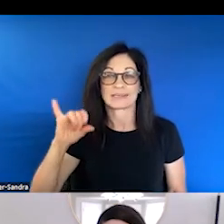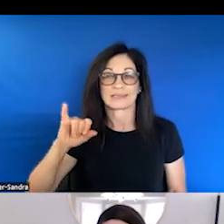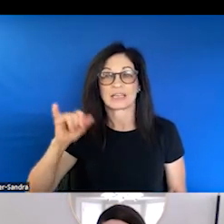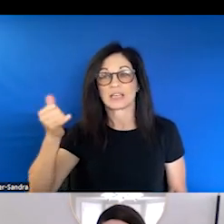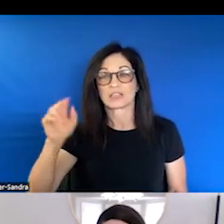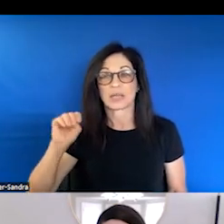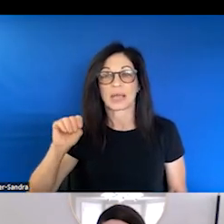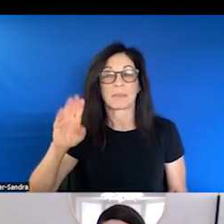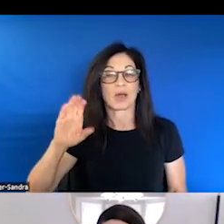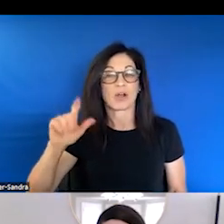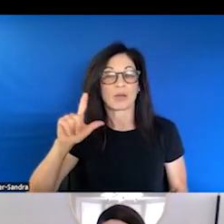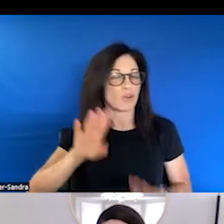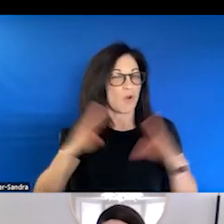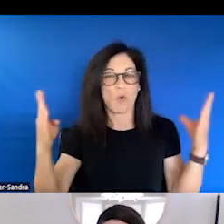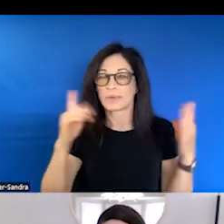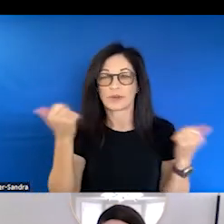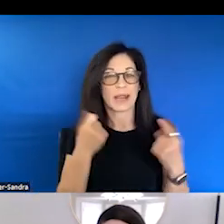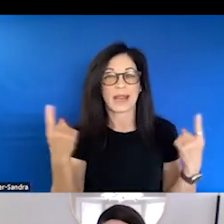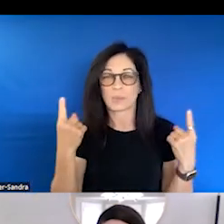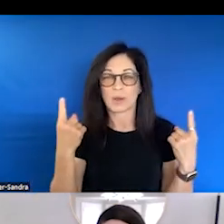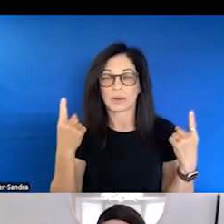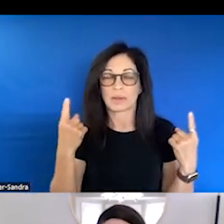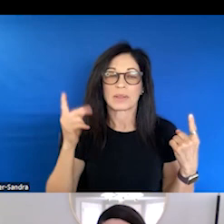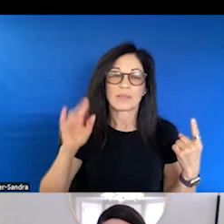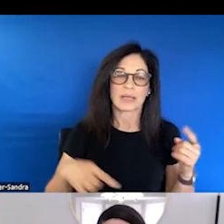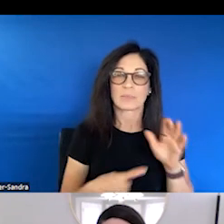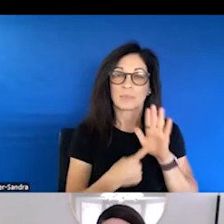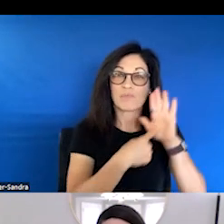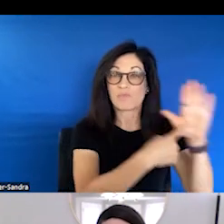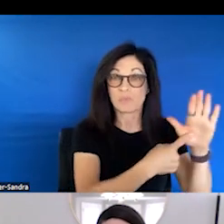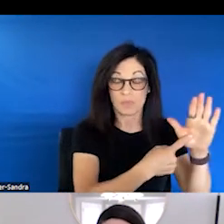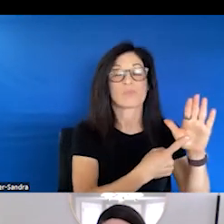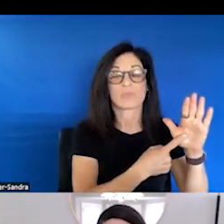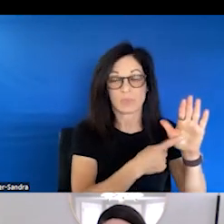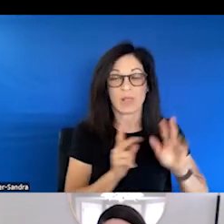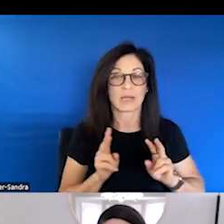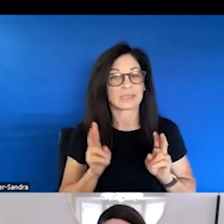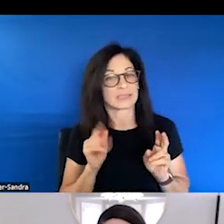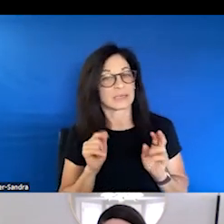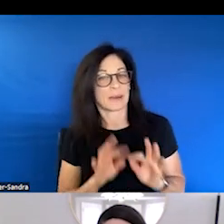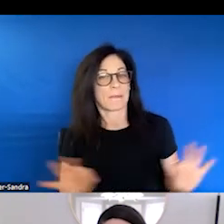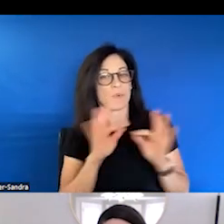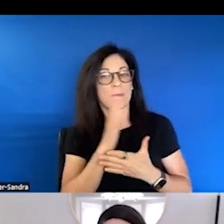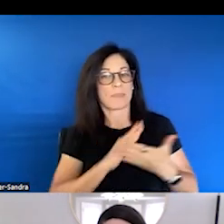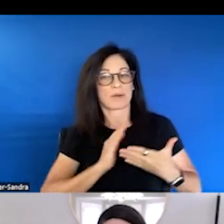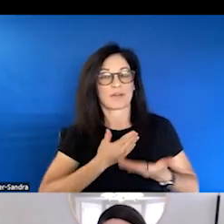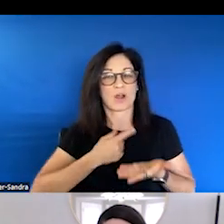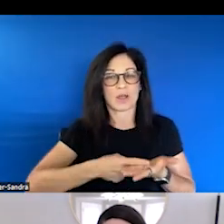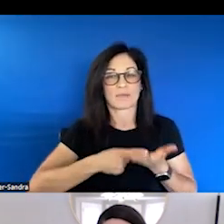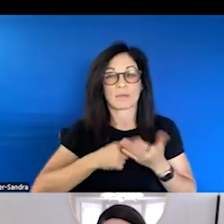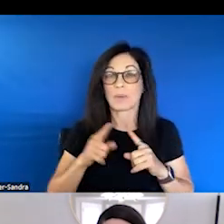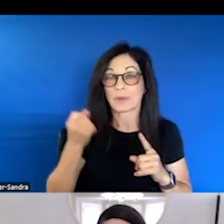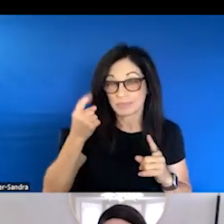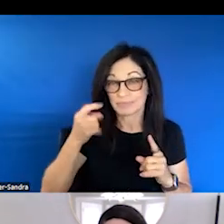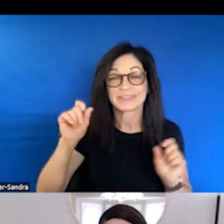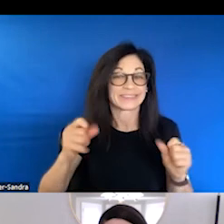open to everyone, and that's a signature value of these conversations. But we recognize that